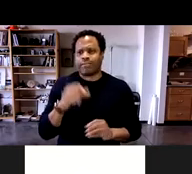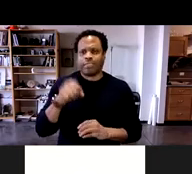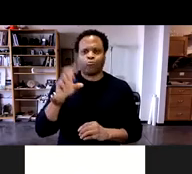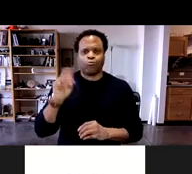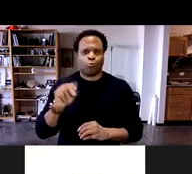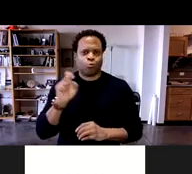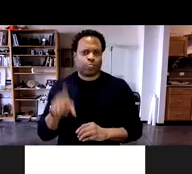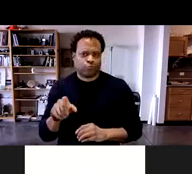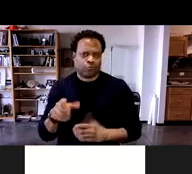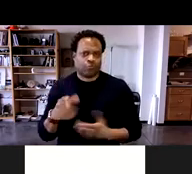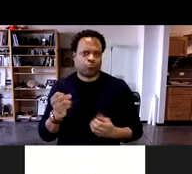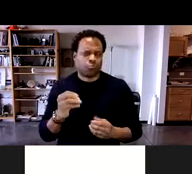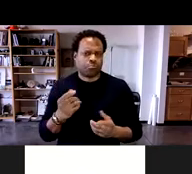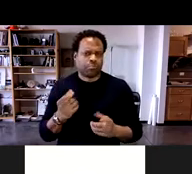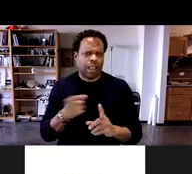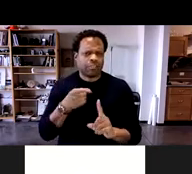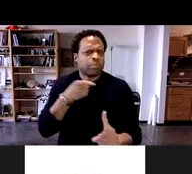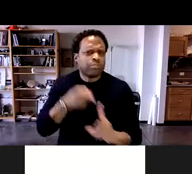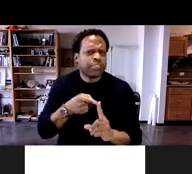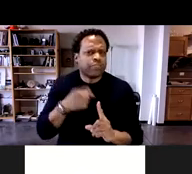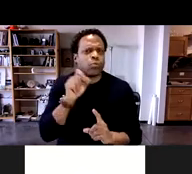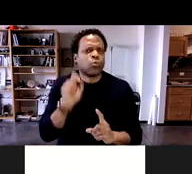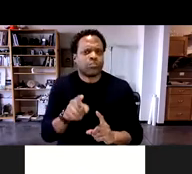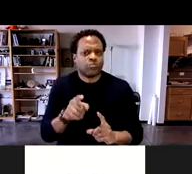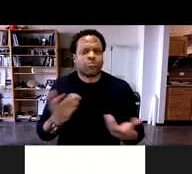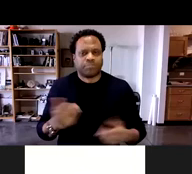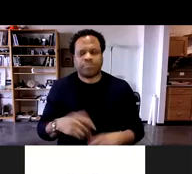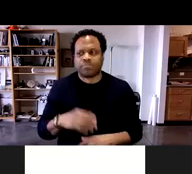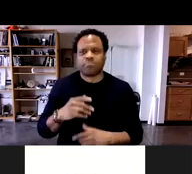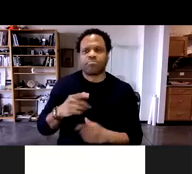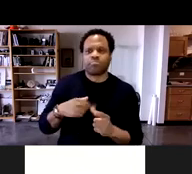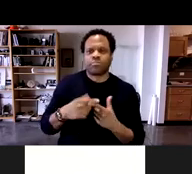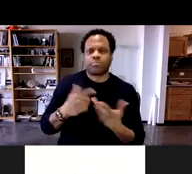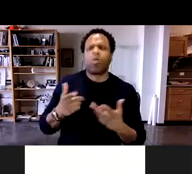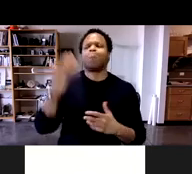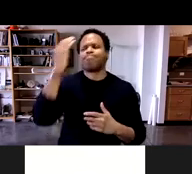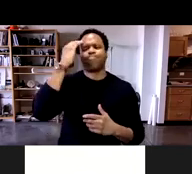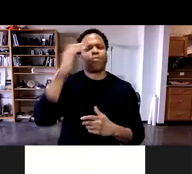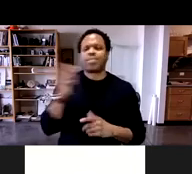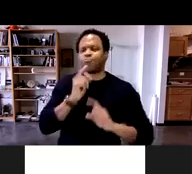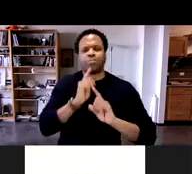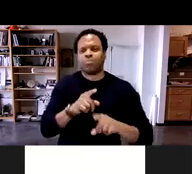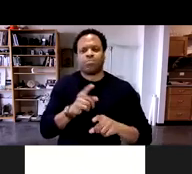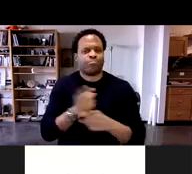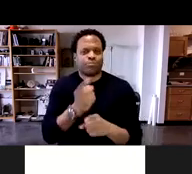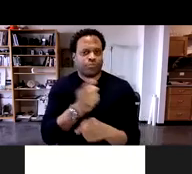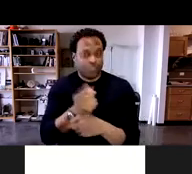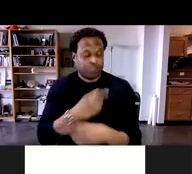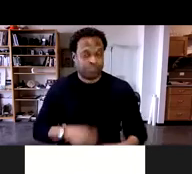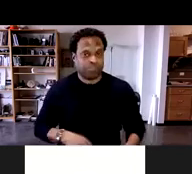maybe they don't fully understand what you're saying. And then you can try a different communication way.